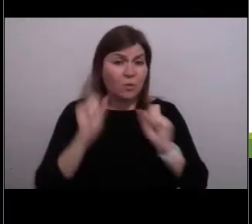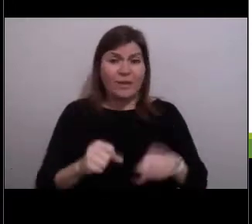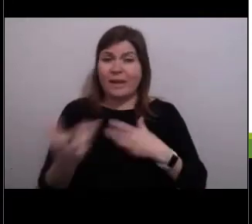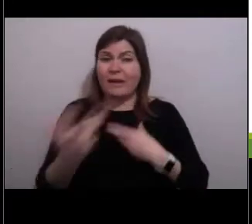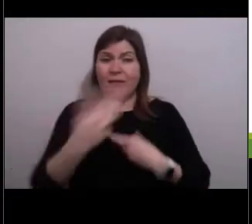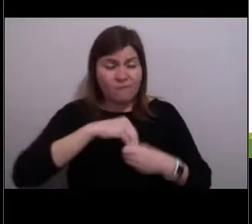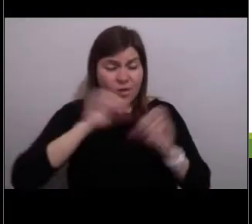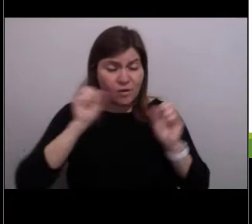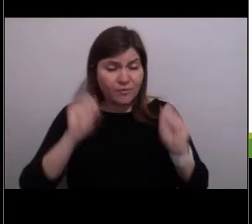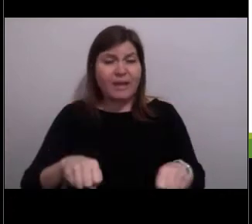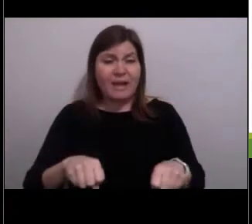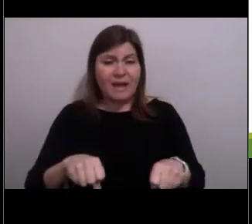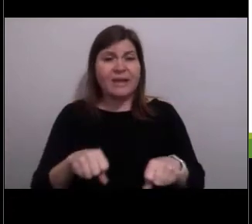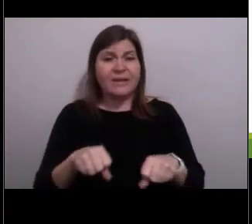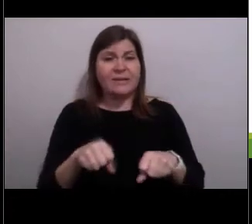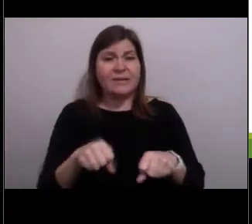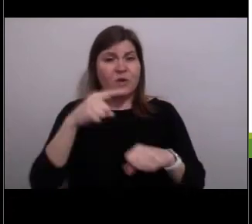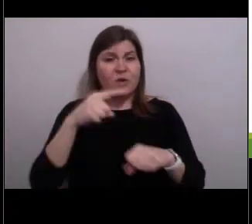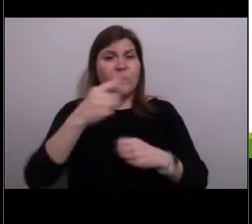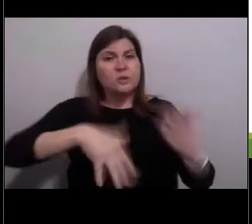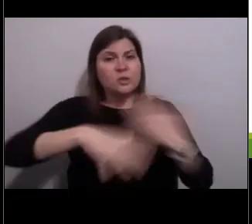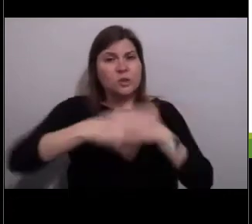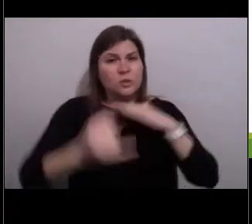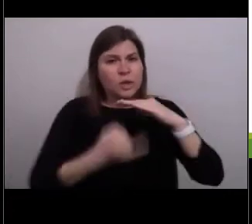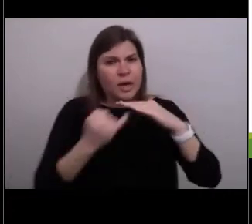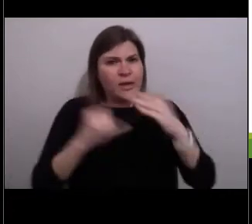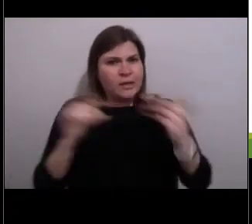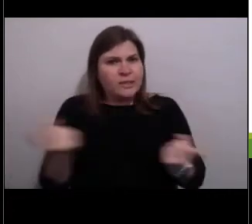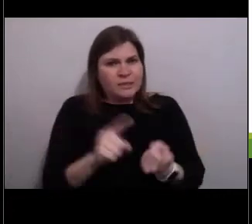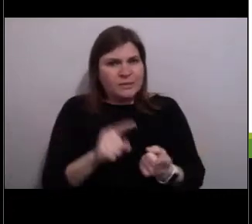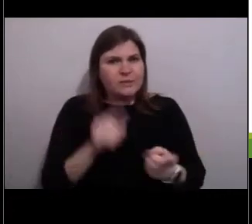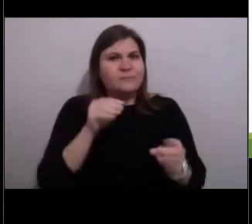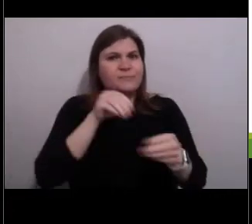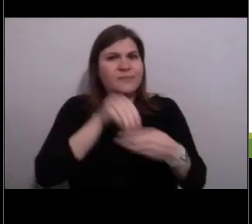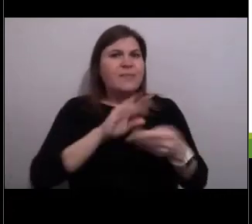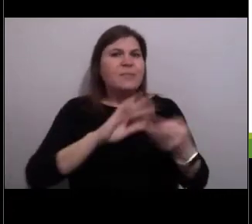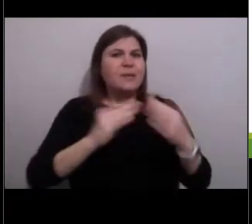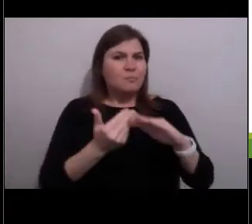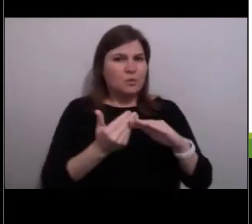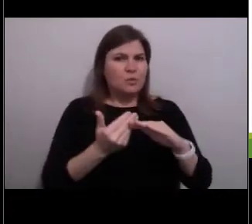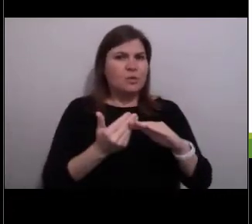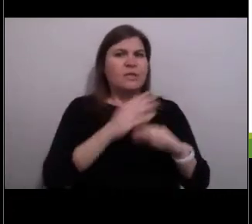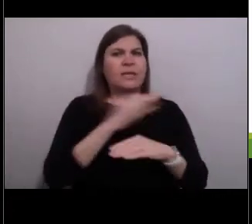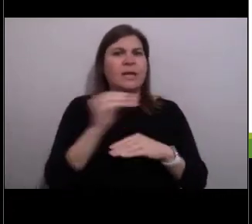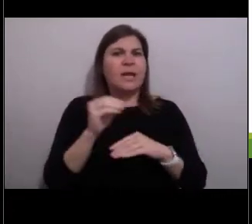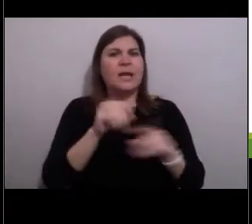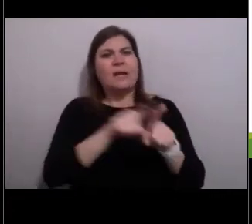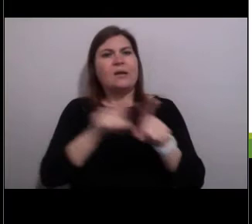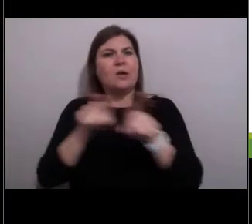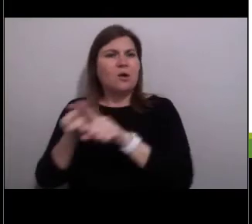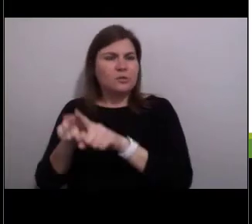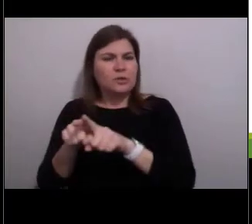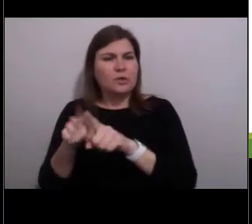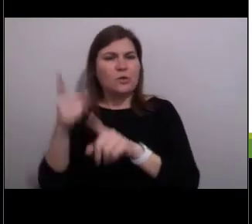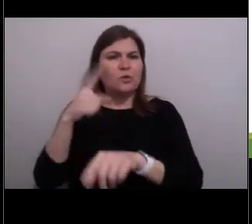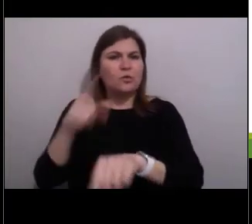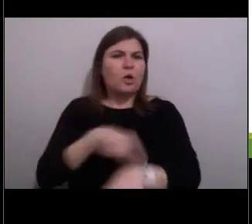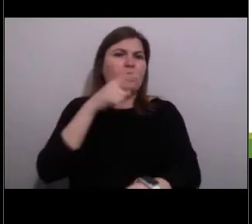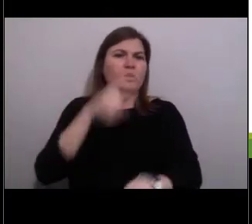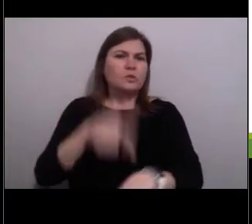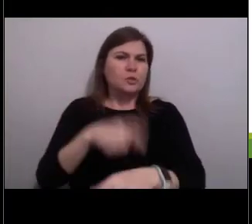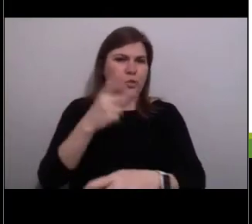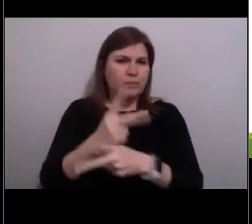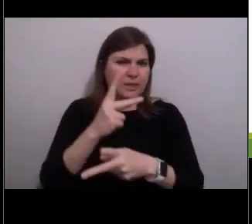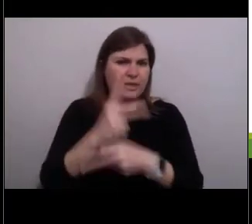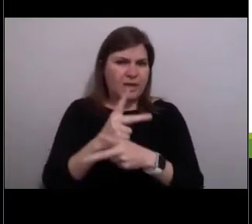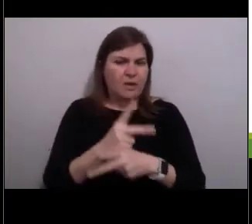social isolation in the community and also in long-term care, where I think people are feeling it the most